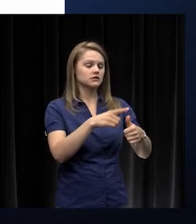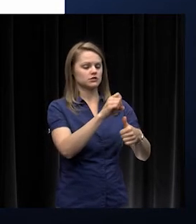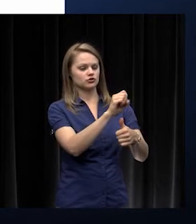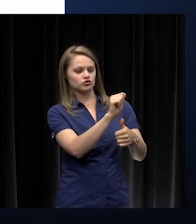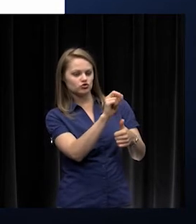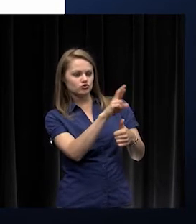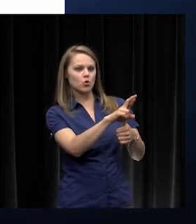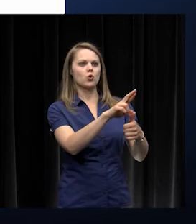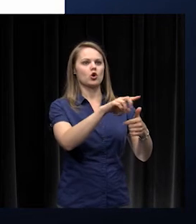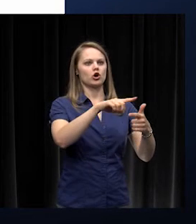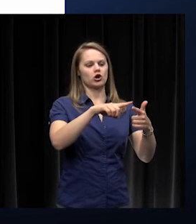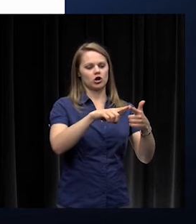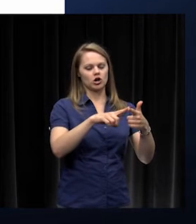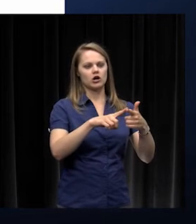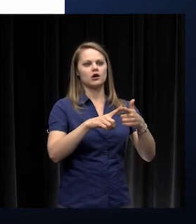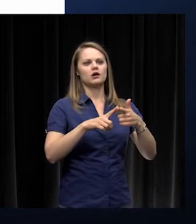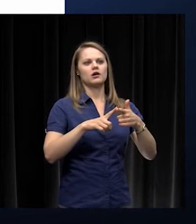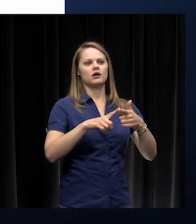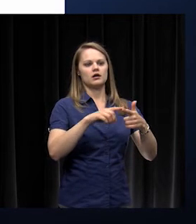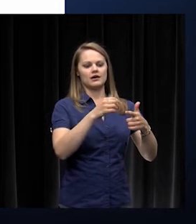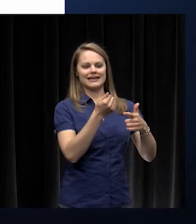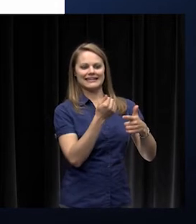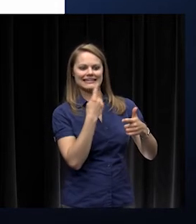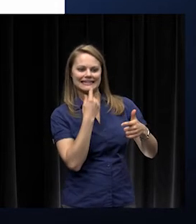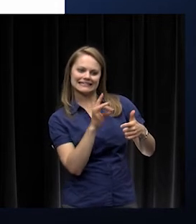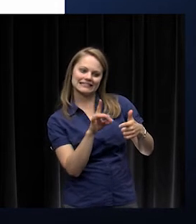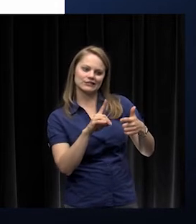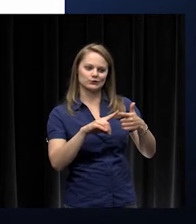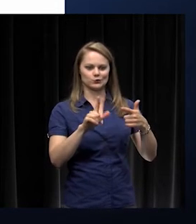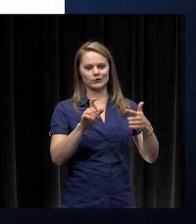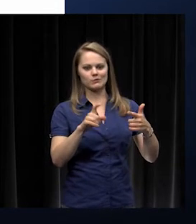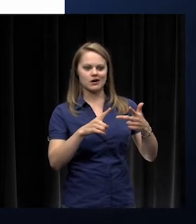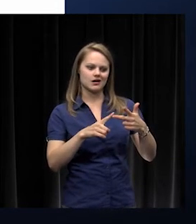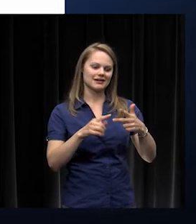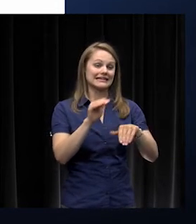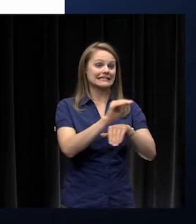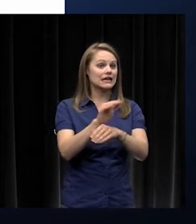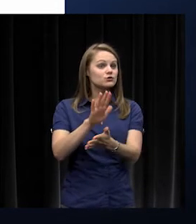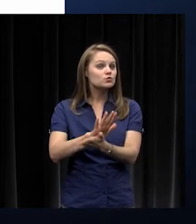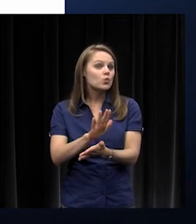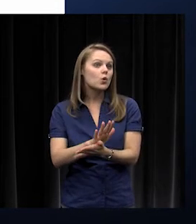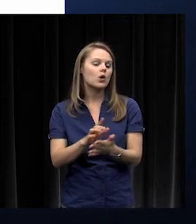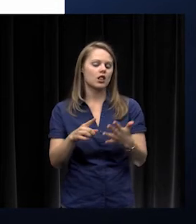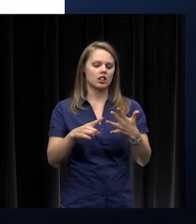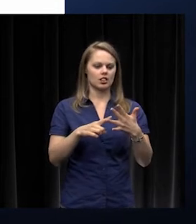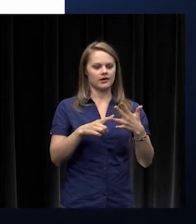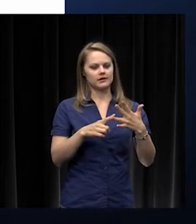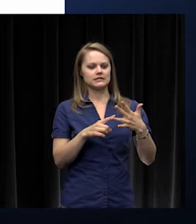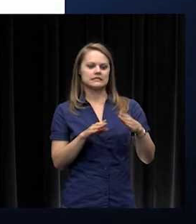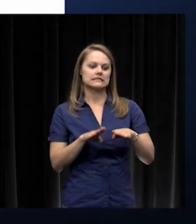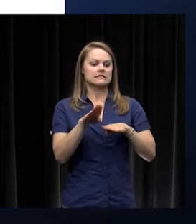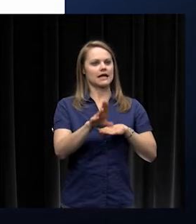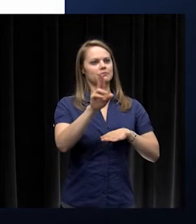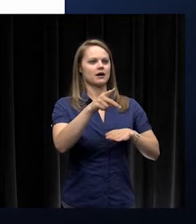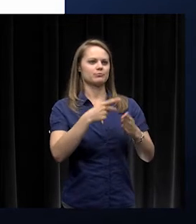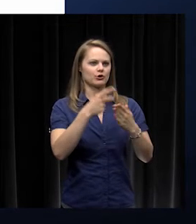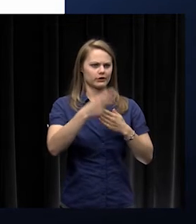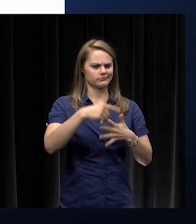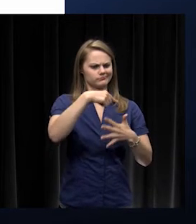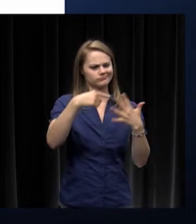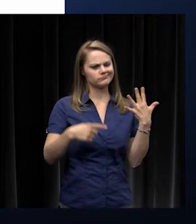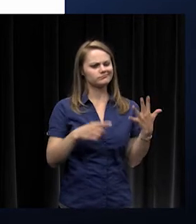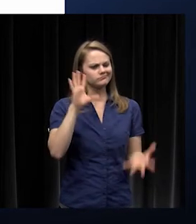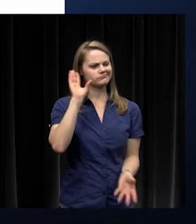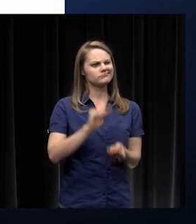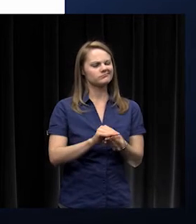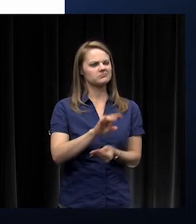our off-campus learning to 18 to 21 and night school and step-up programs. So you can roughly see about 700 students